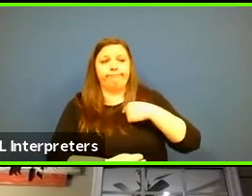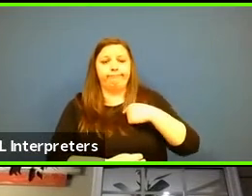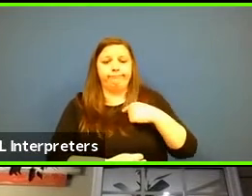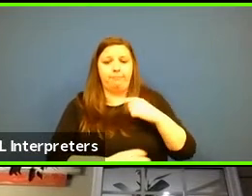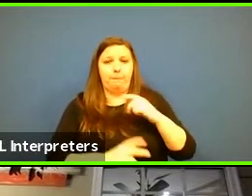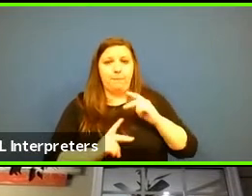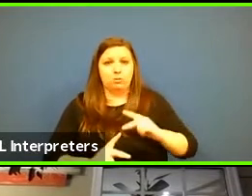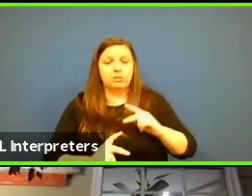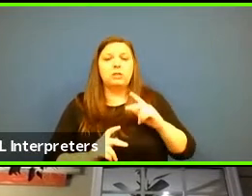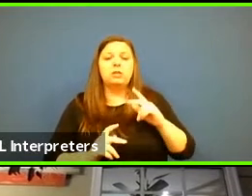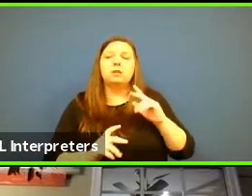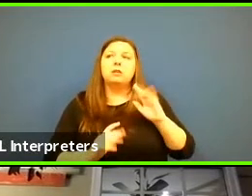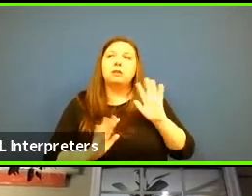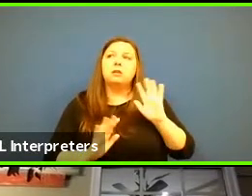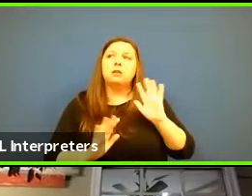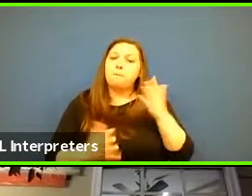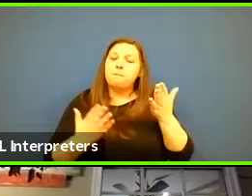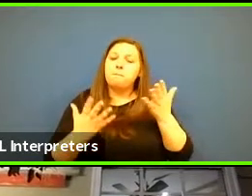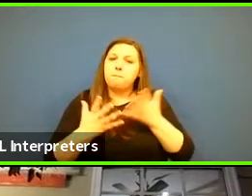my son had